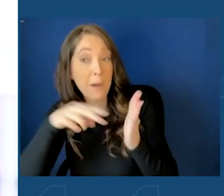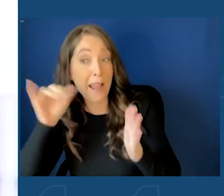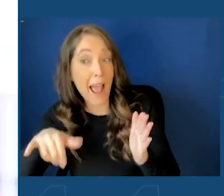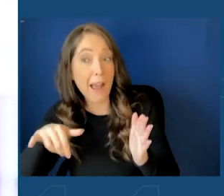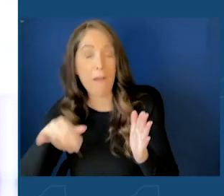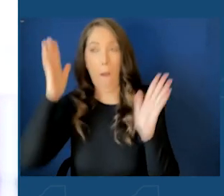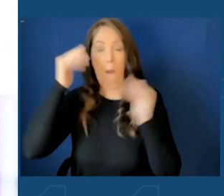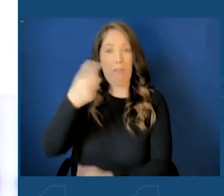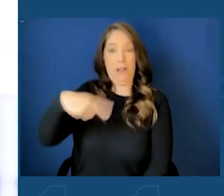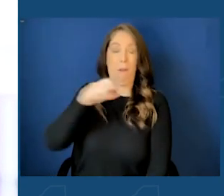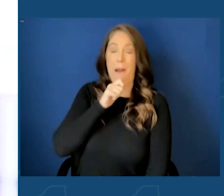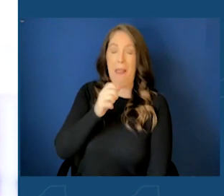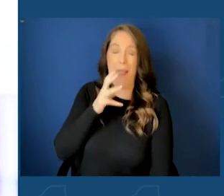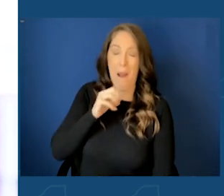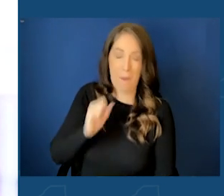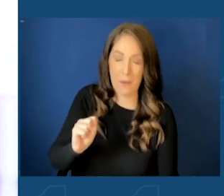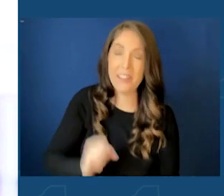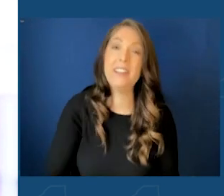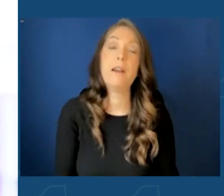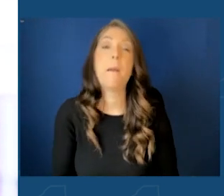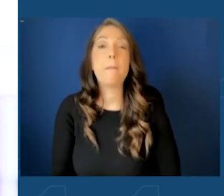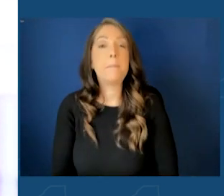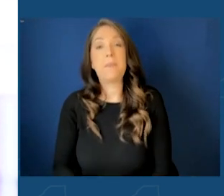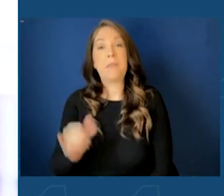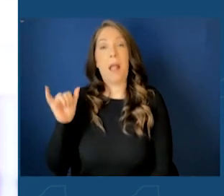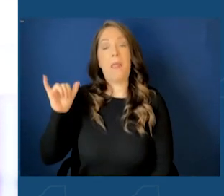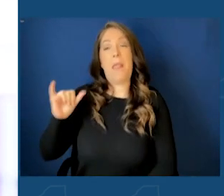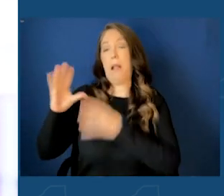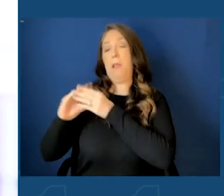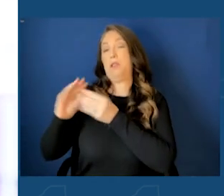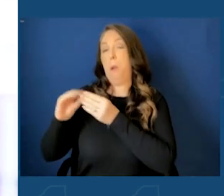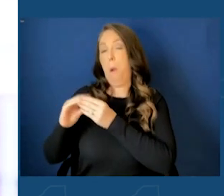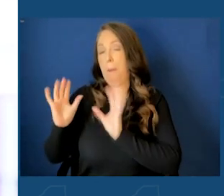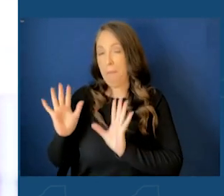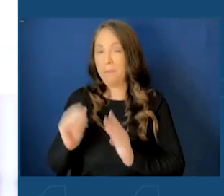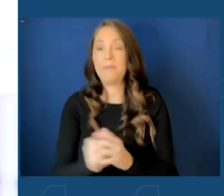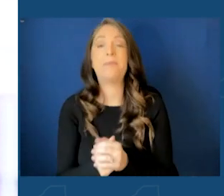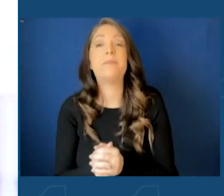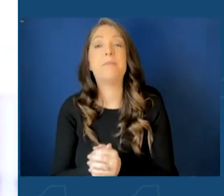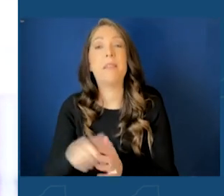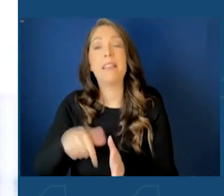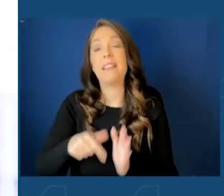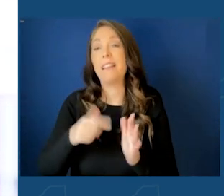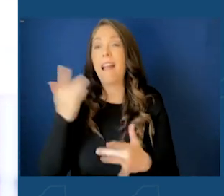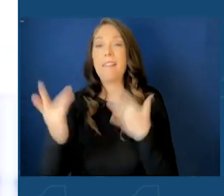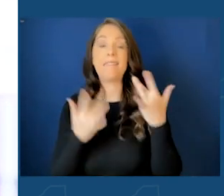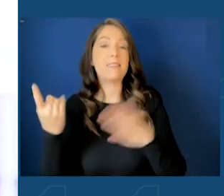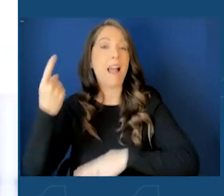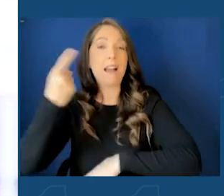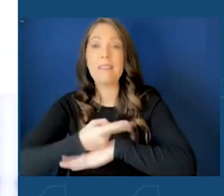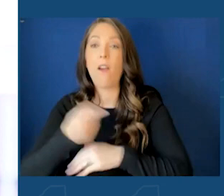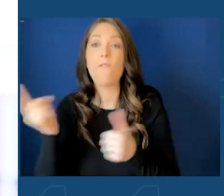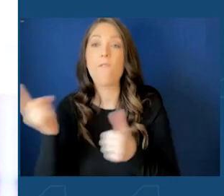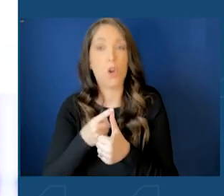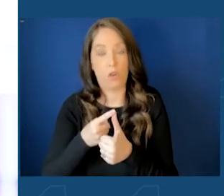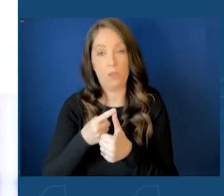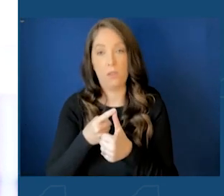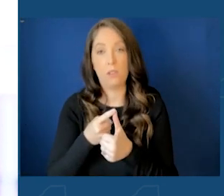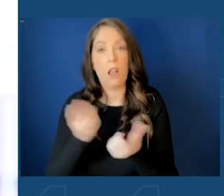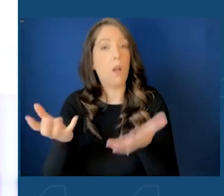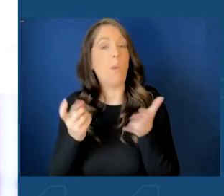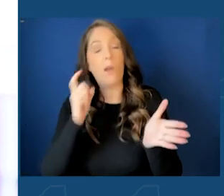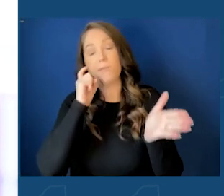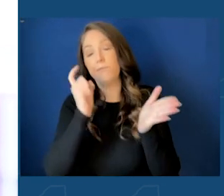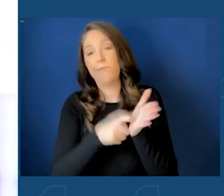but that's the folklore, and I'll stick with that. This is an exciting day, and I first of all want to acknowledge some